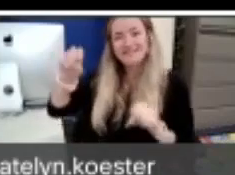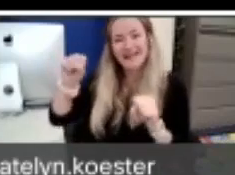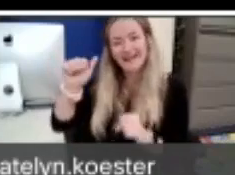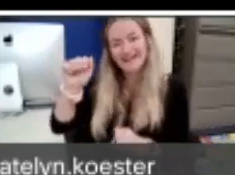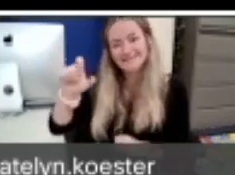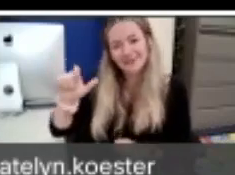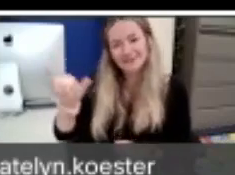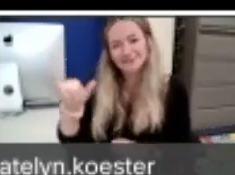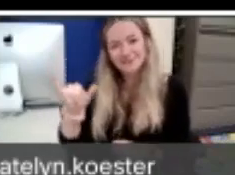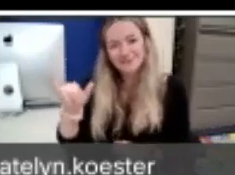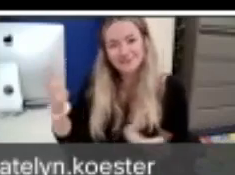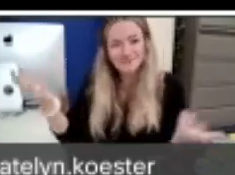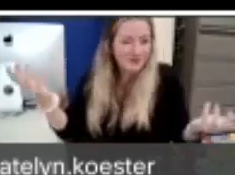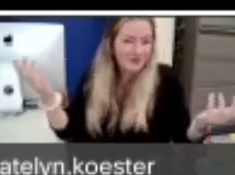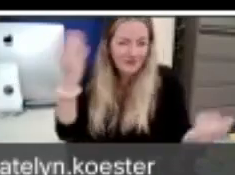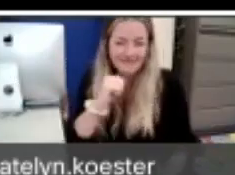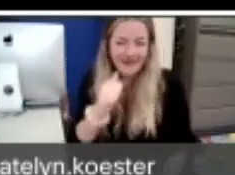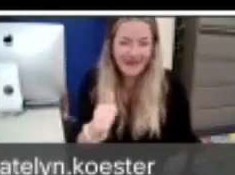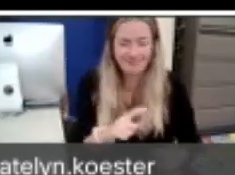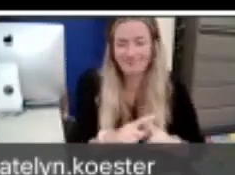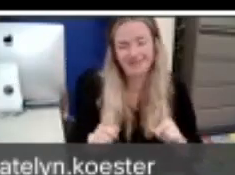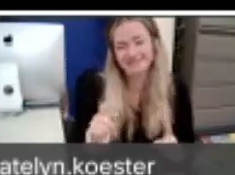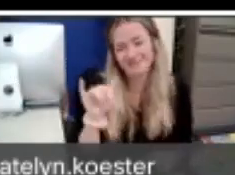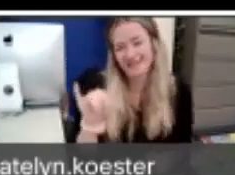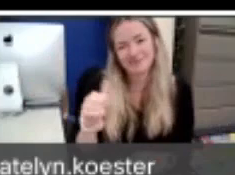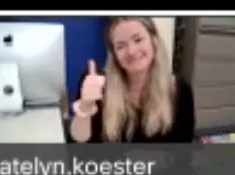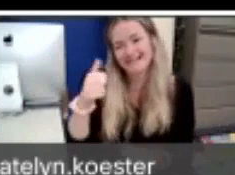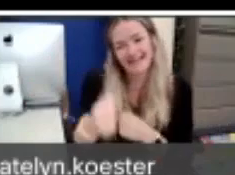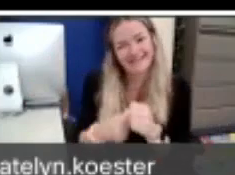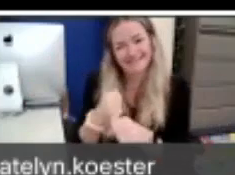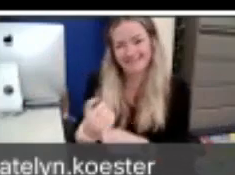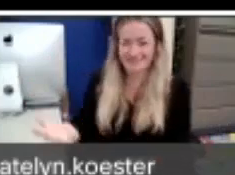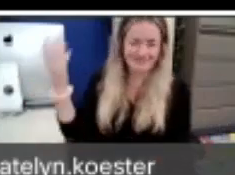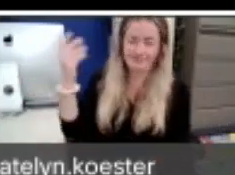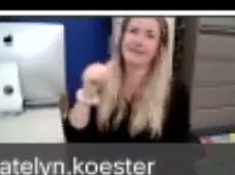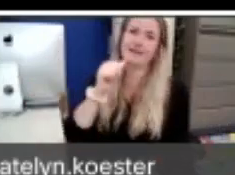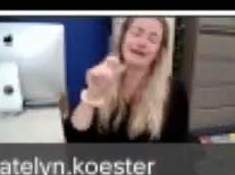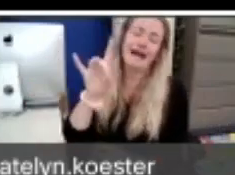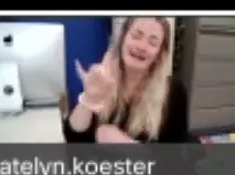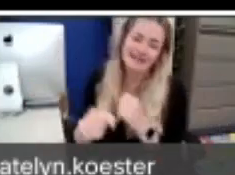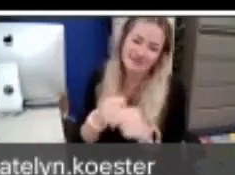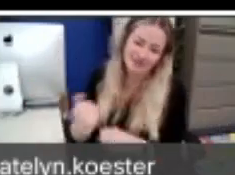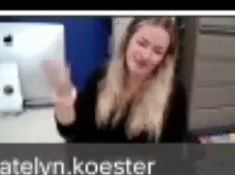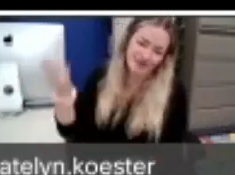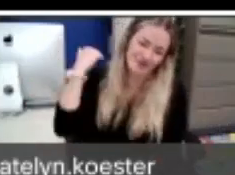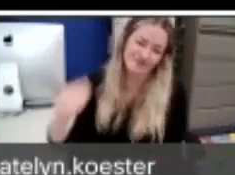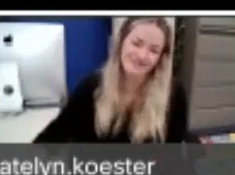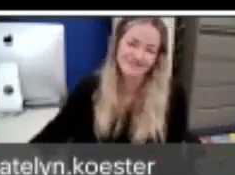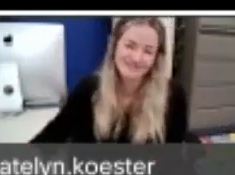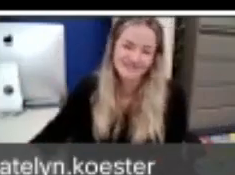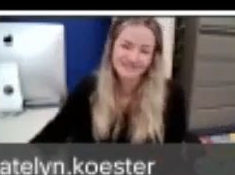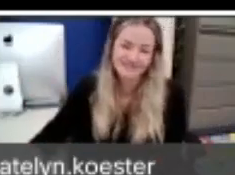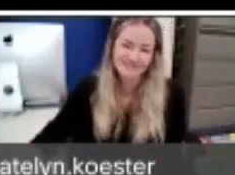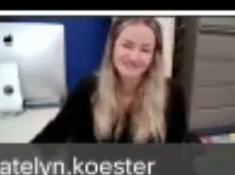like waived from it, right? Like, I didn't have to take a foreign language. And this was like